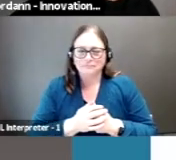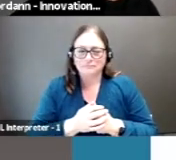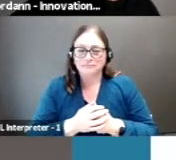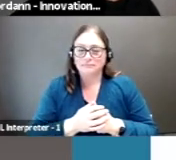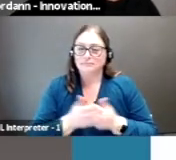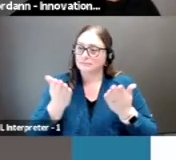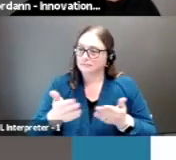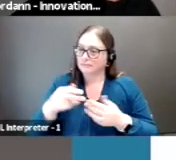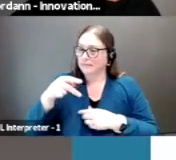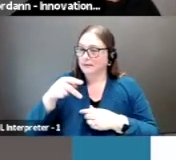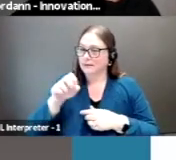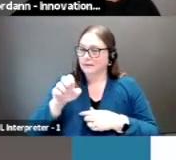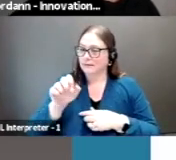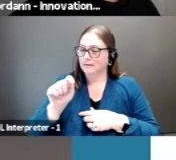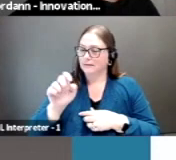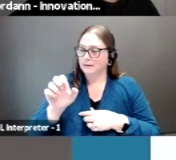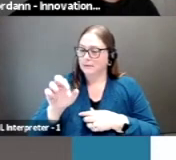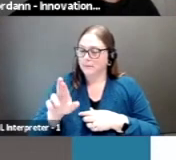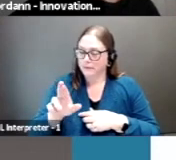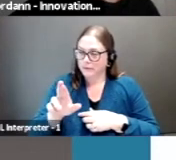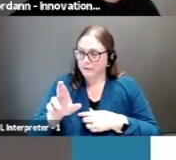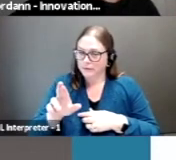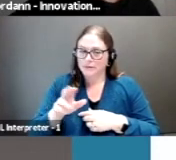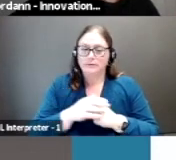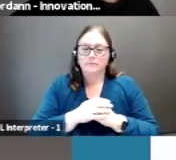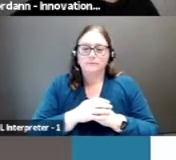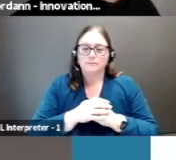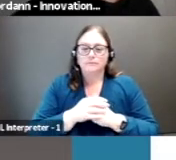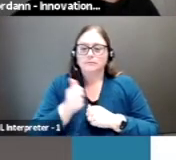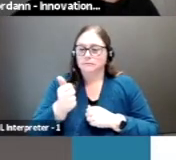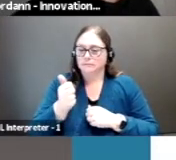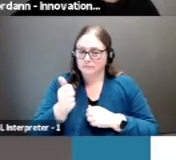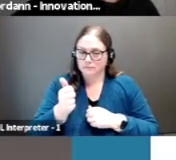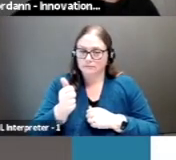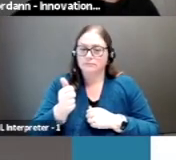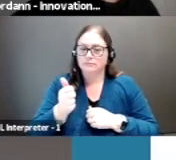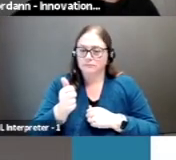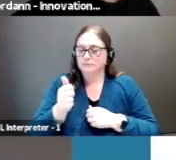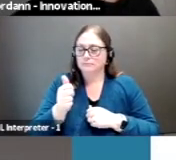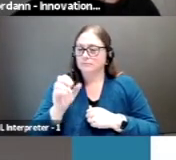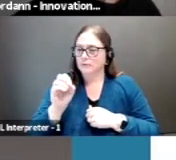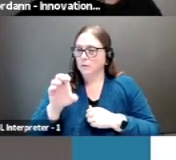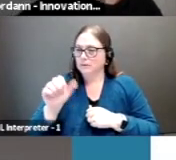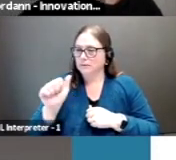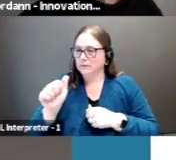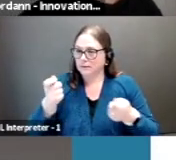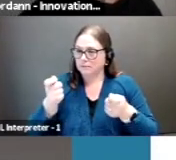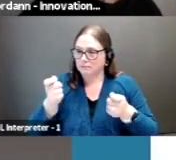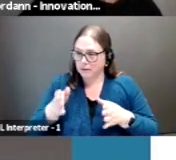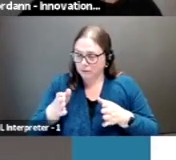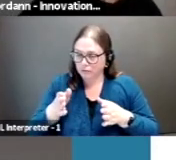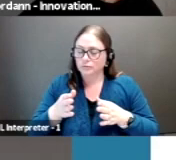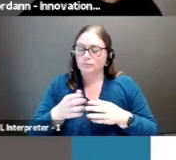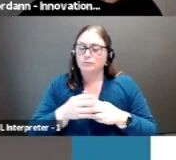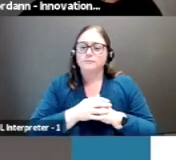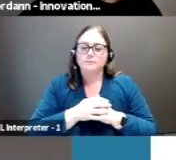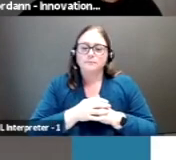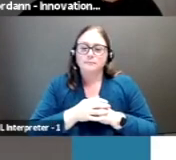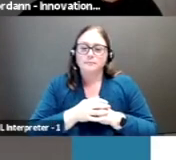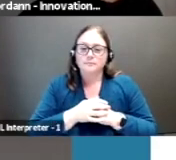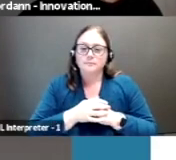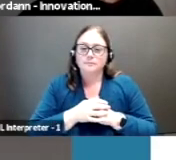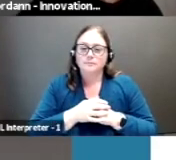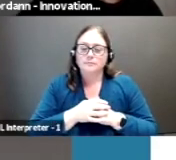Peter. So Peter Cameron is the Cooperative Development Manager at Ontario Cooperative